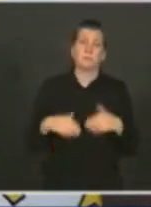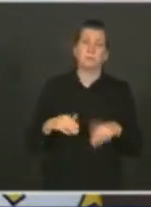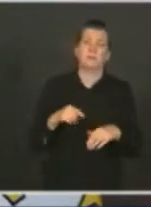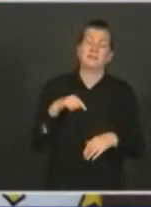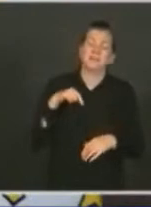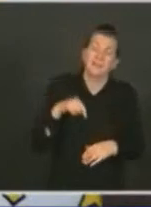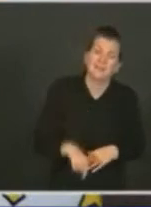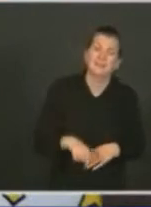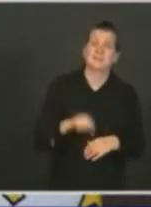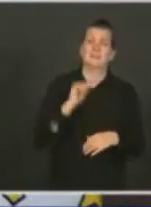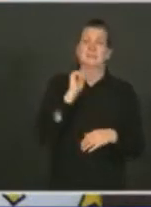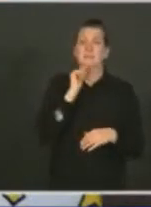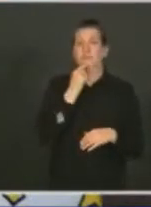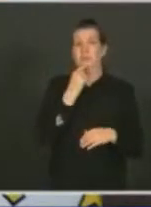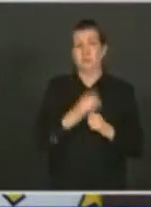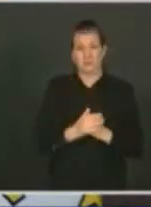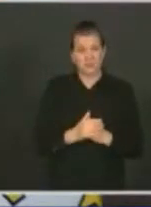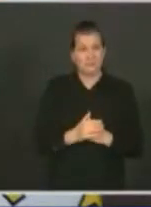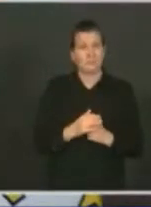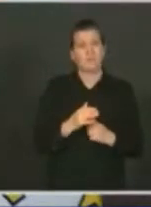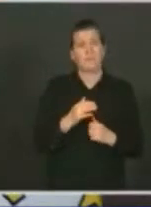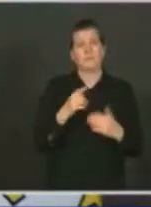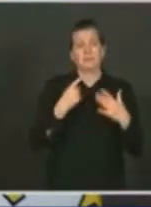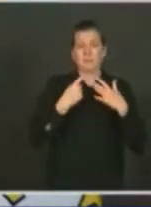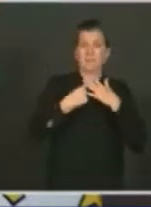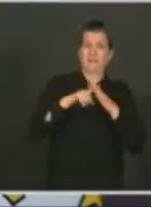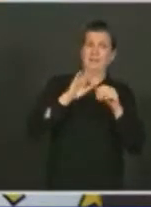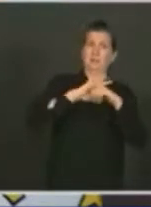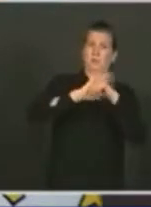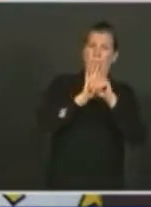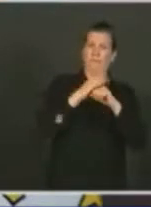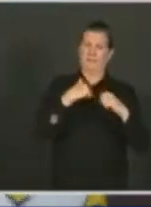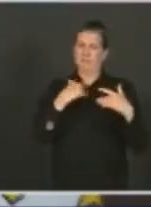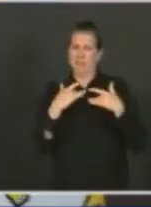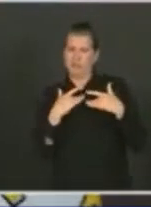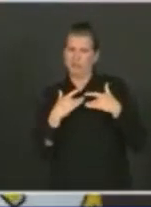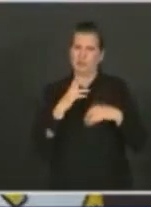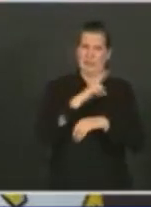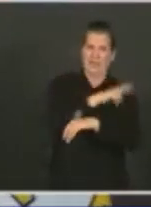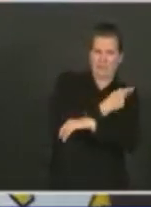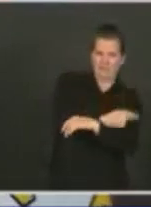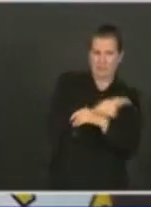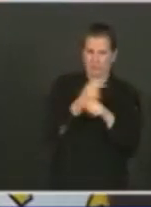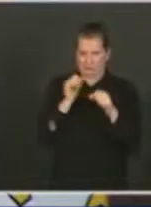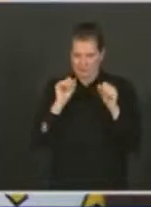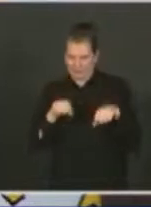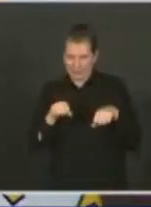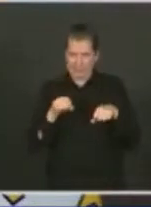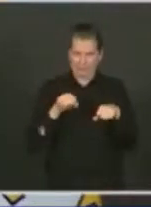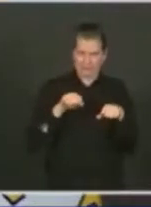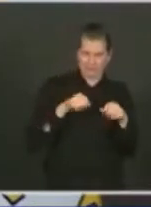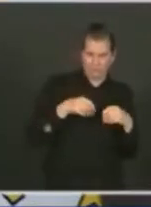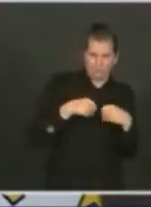At the beginning of the pandemic, we were concerned about the collective ability of our hospitals to meet the vast medical logistical